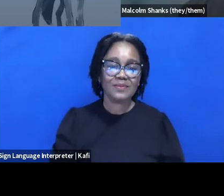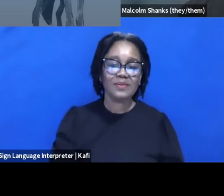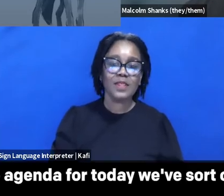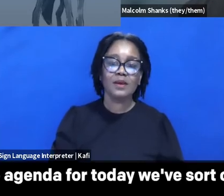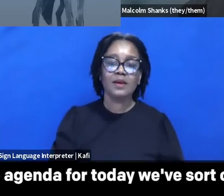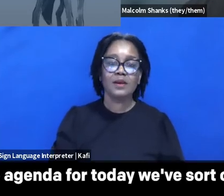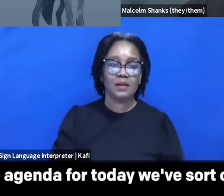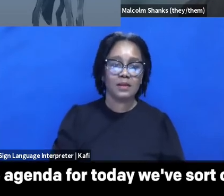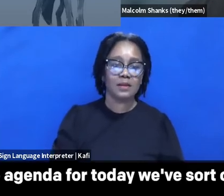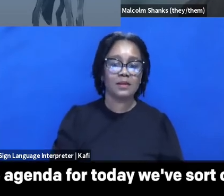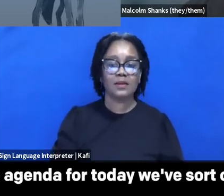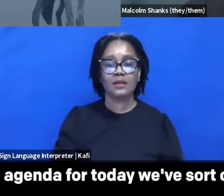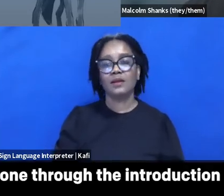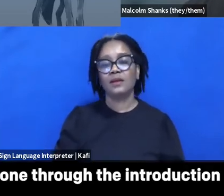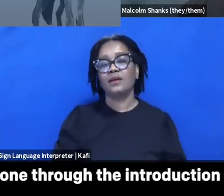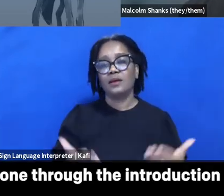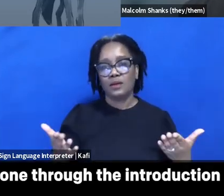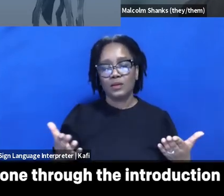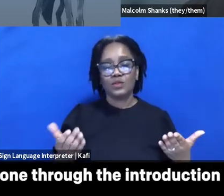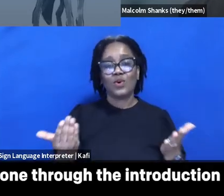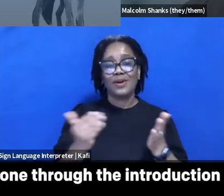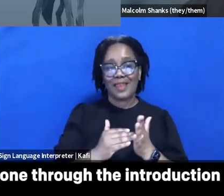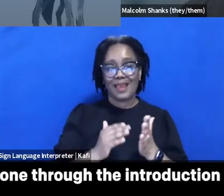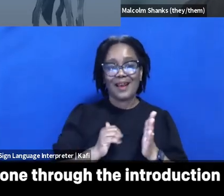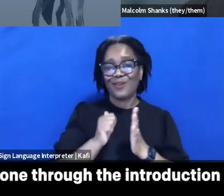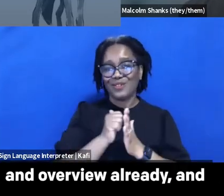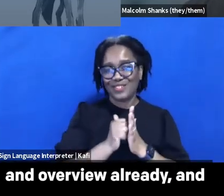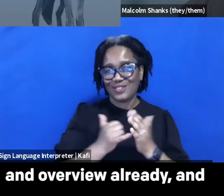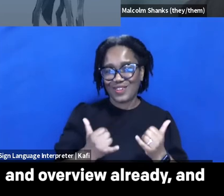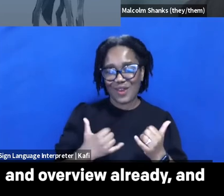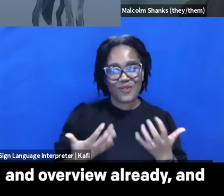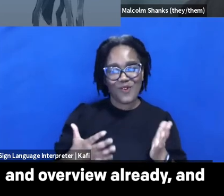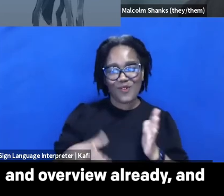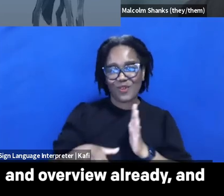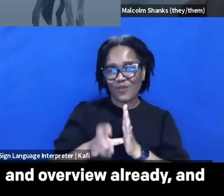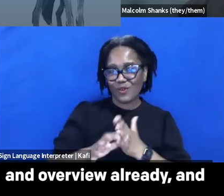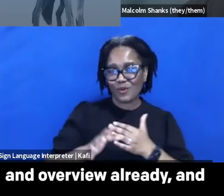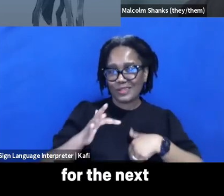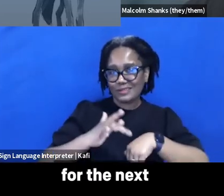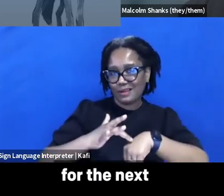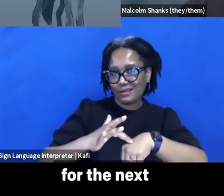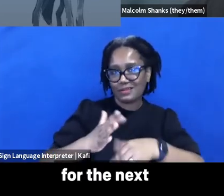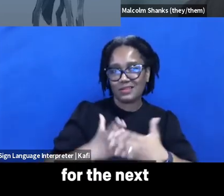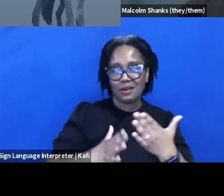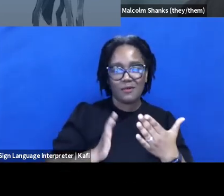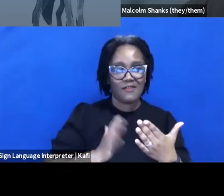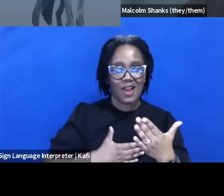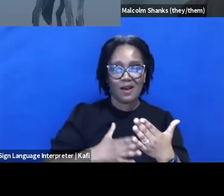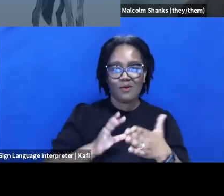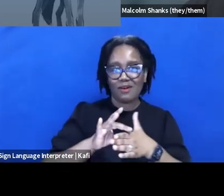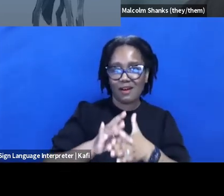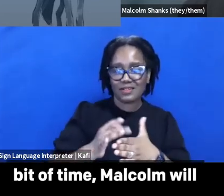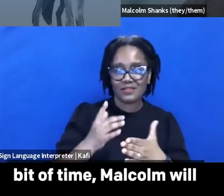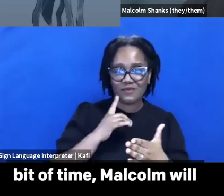end, we've the agenda for today, we've sort of gone through the introduction and overview already. And